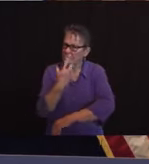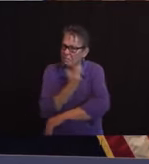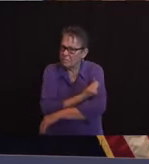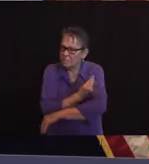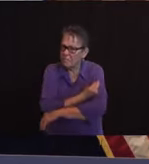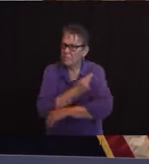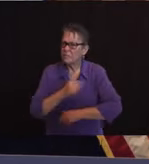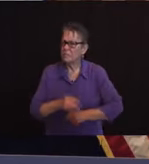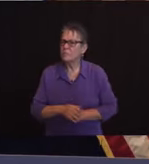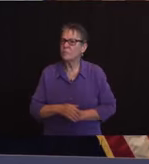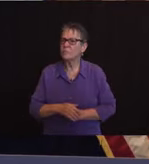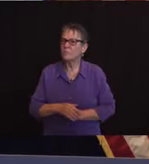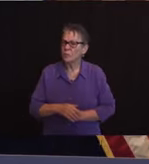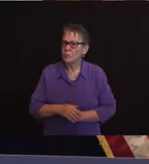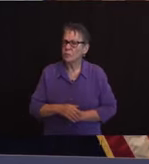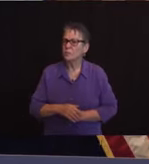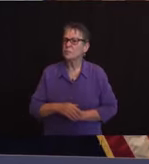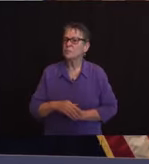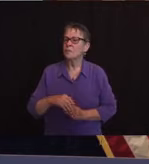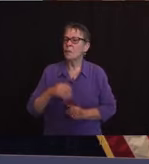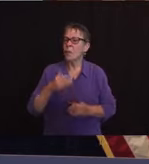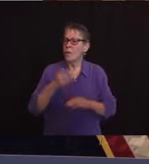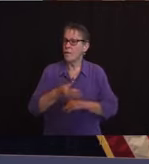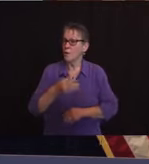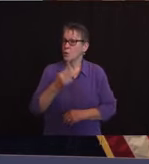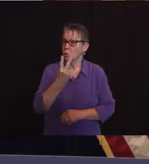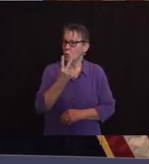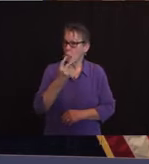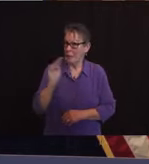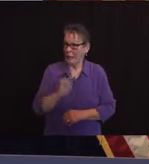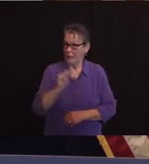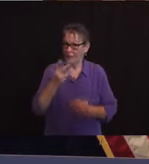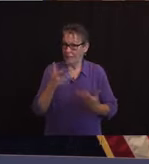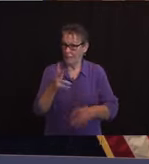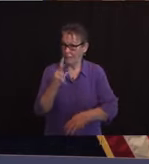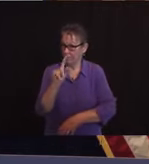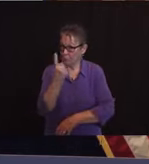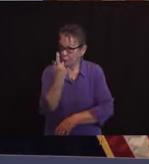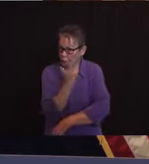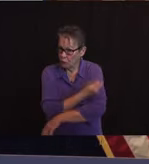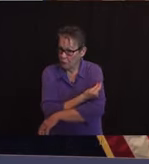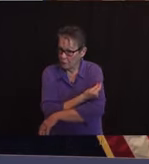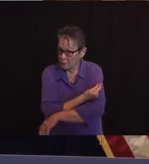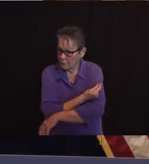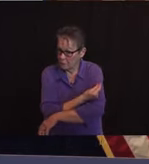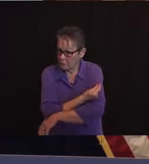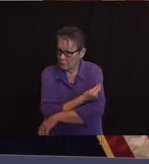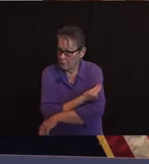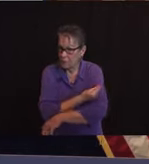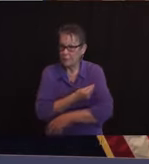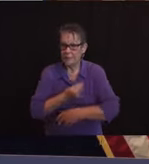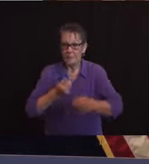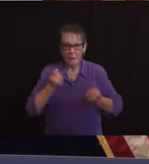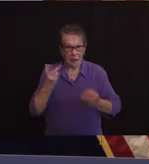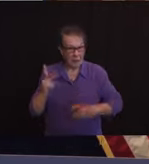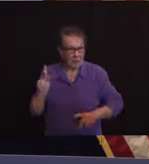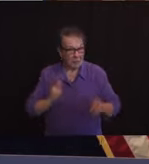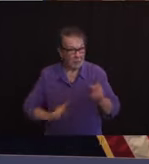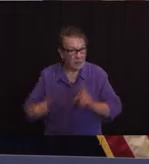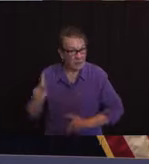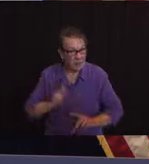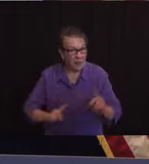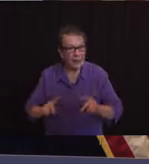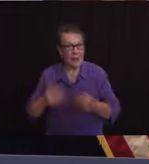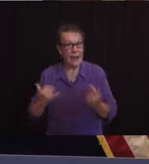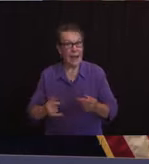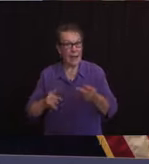2,638,138 first doses, and for a number of individuals, their vaccine journey is completed